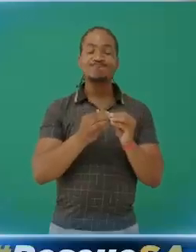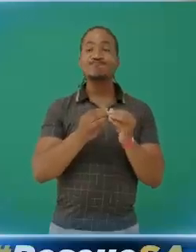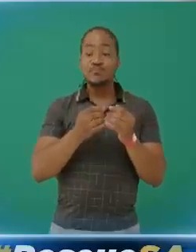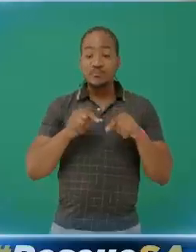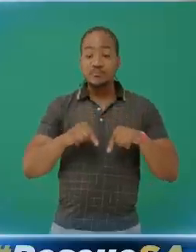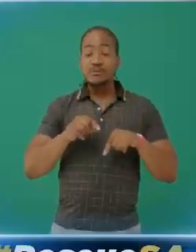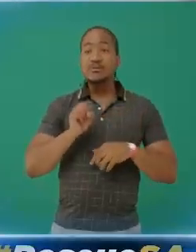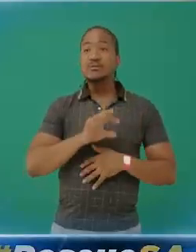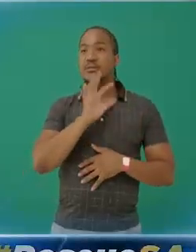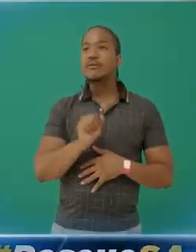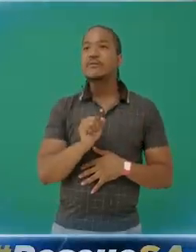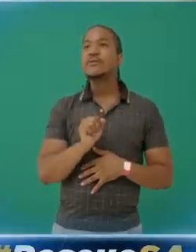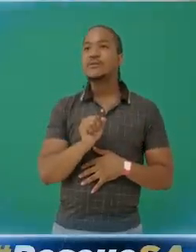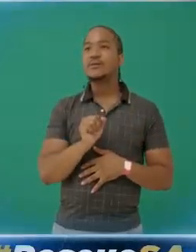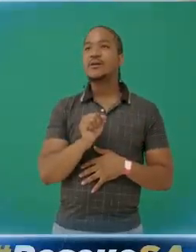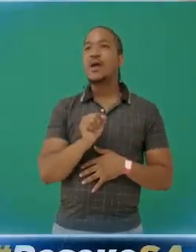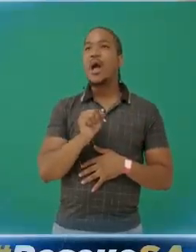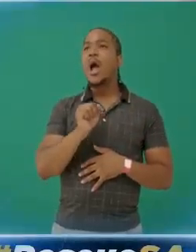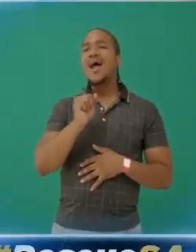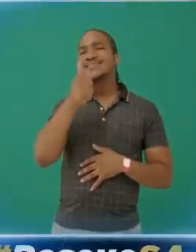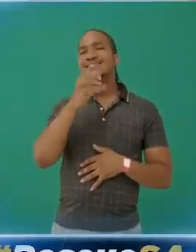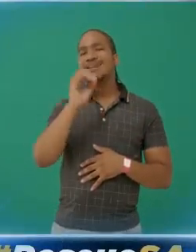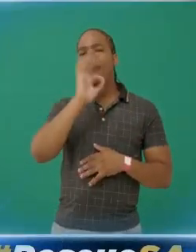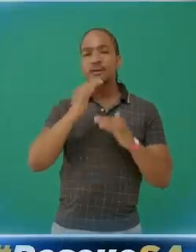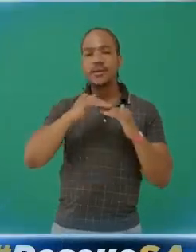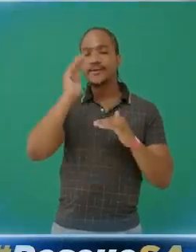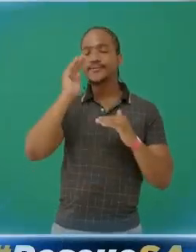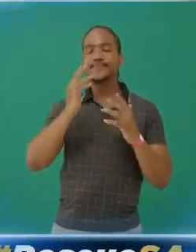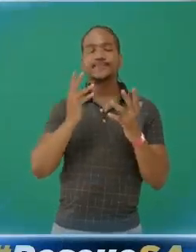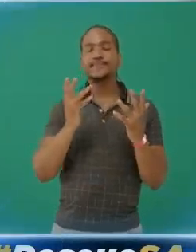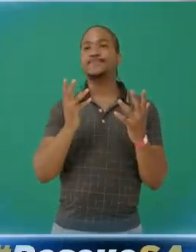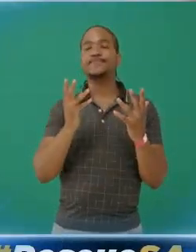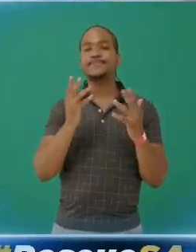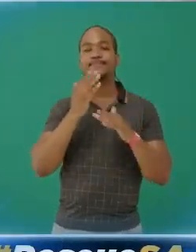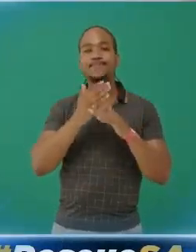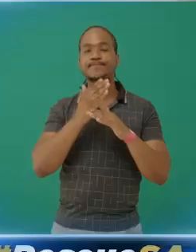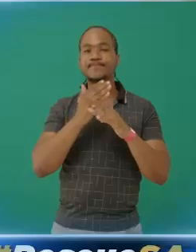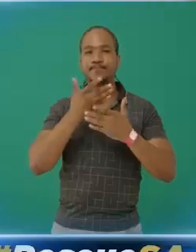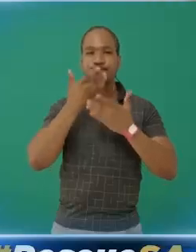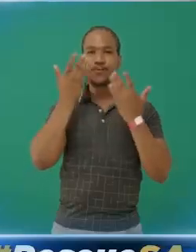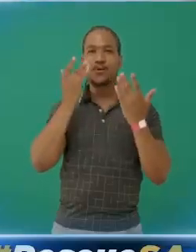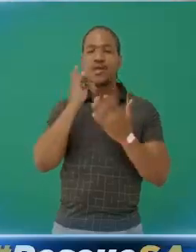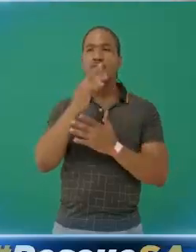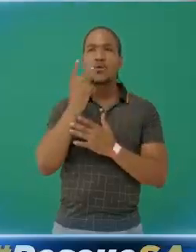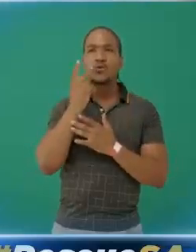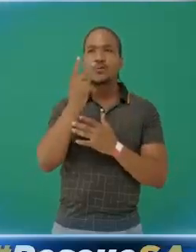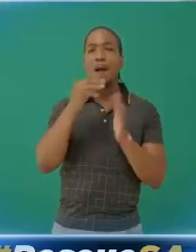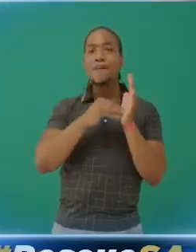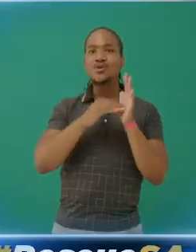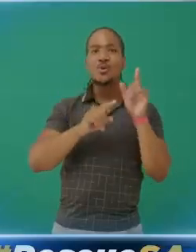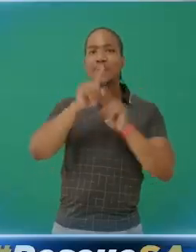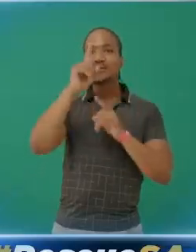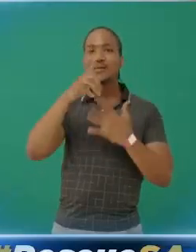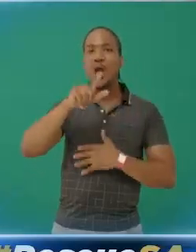here to answer that question. More than 60% of young people are unemployed. If you look at the matric pass rate, it's very low.